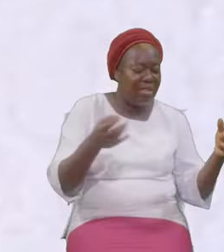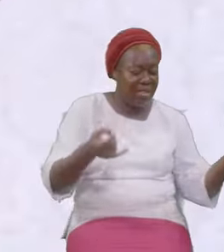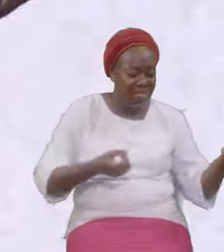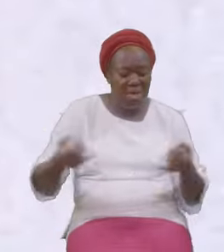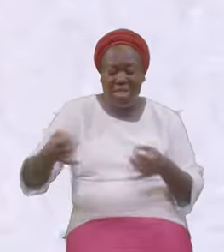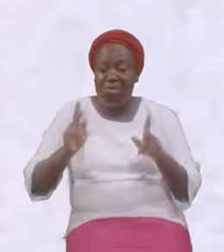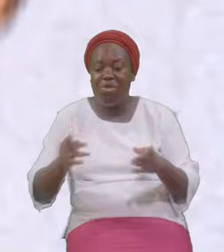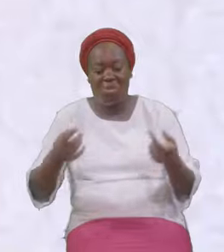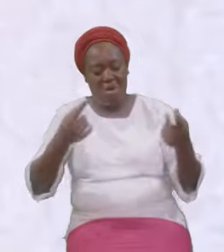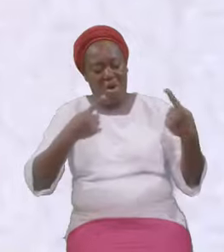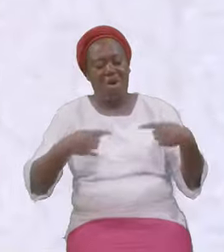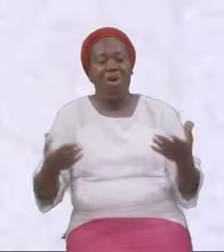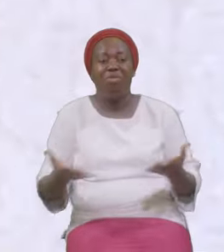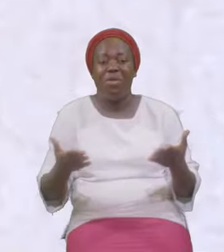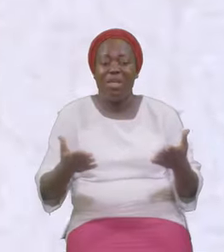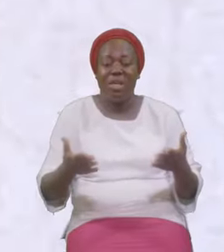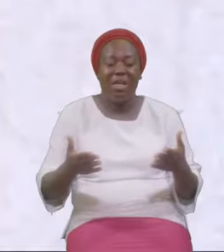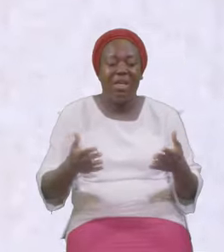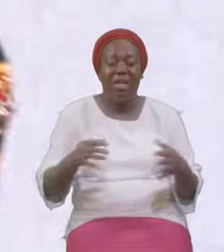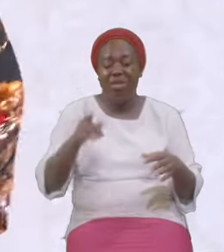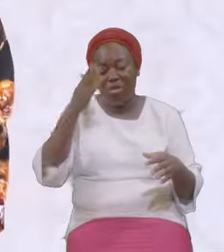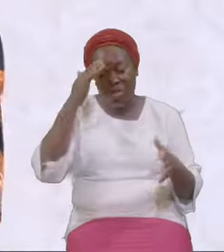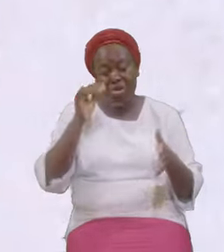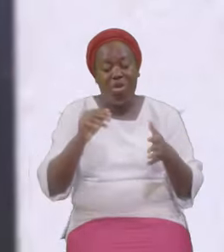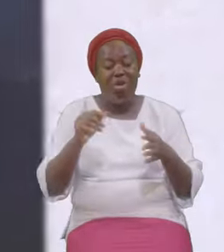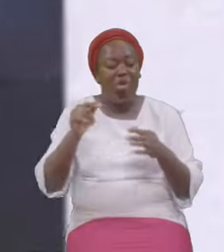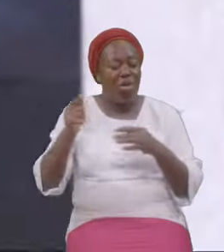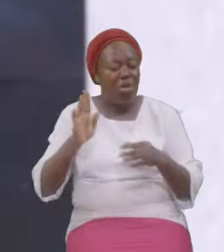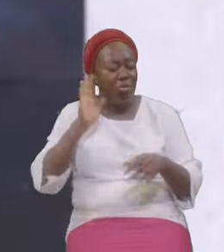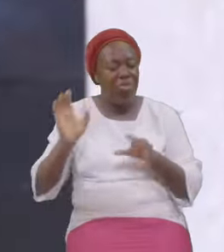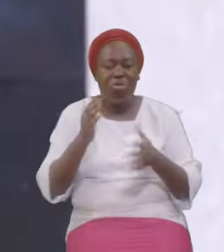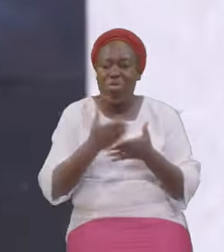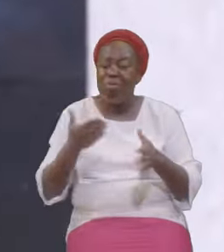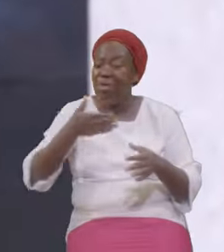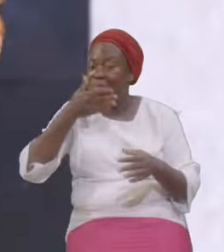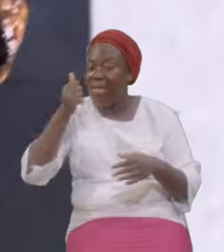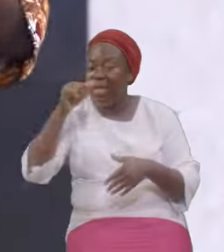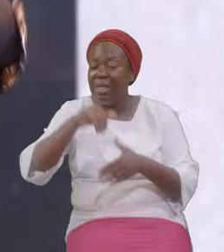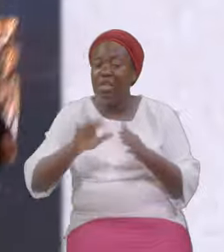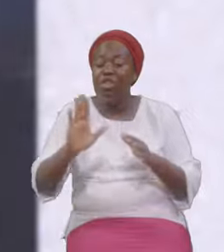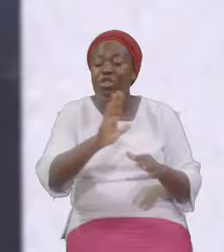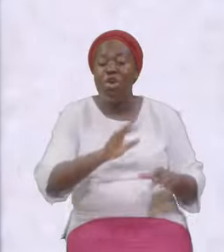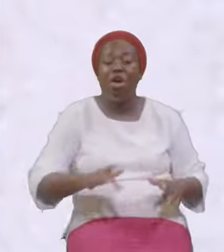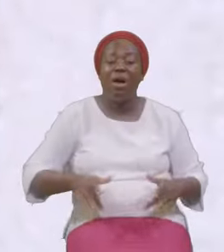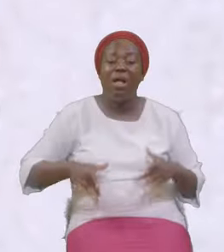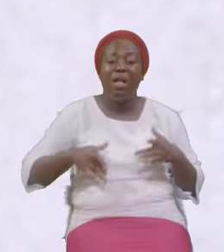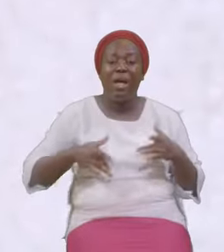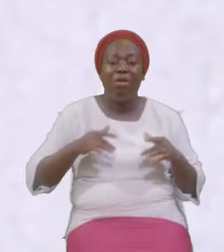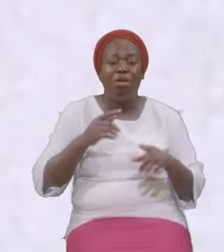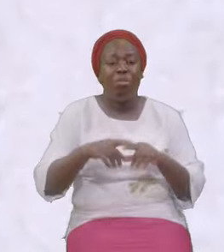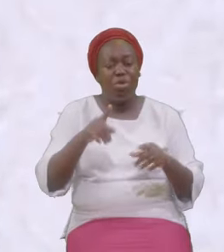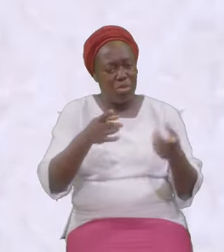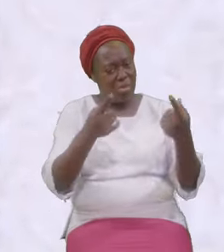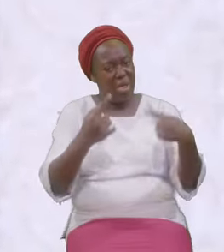God will do something better in your life, that people didn't even bother to get to you, but you came by